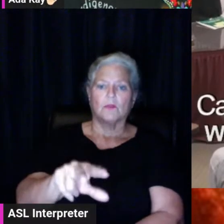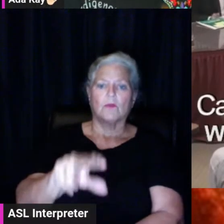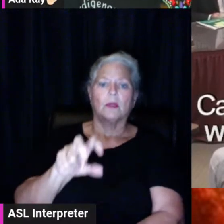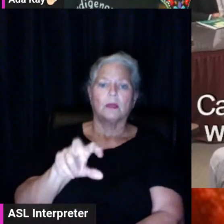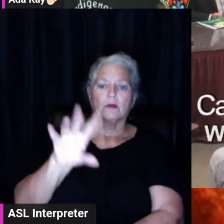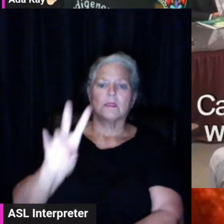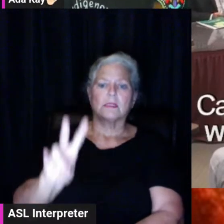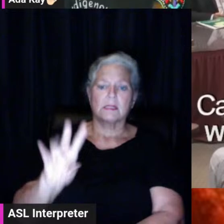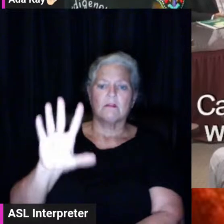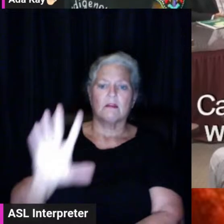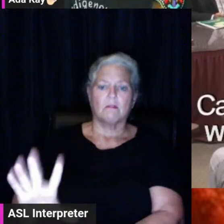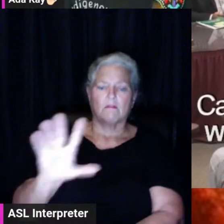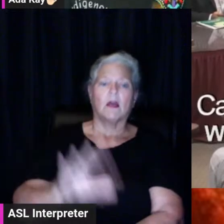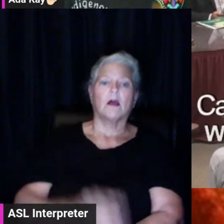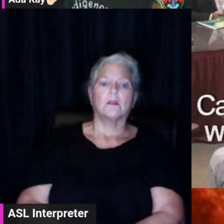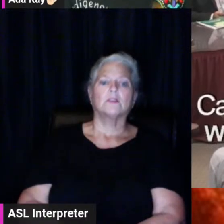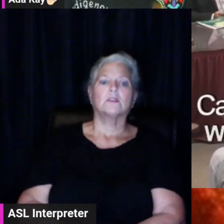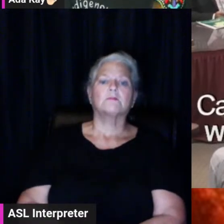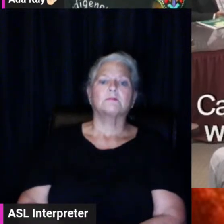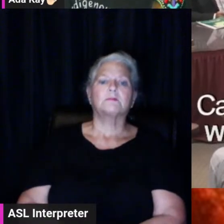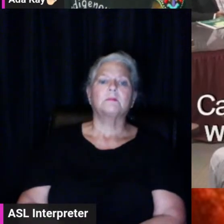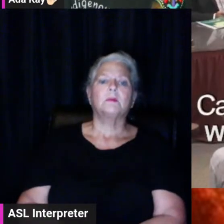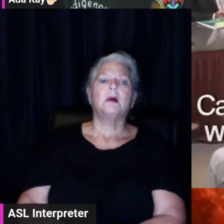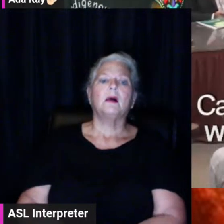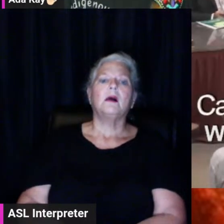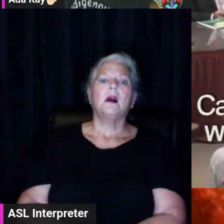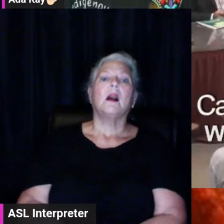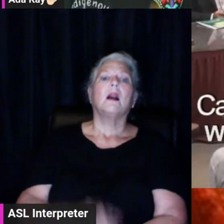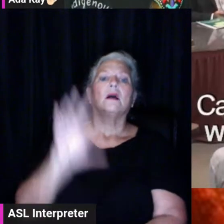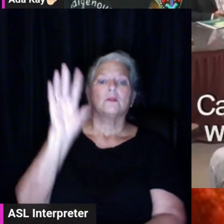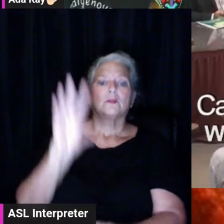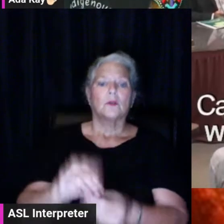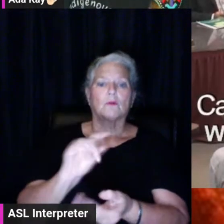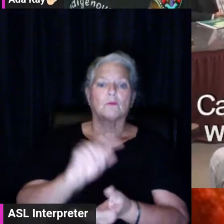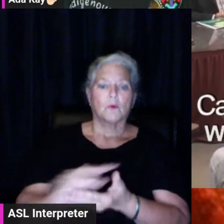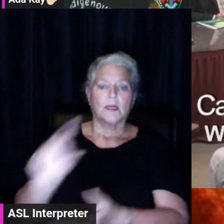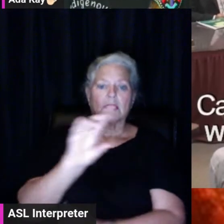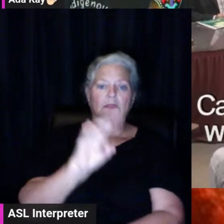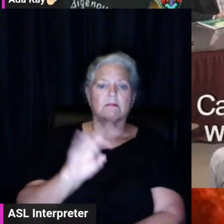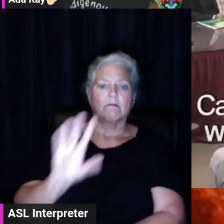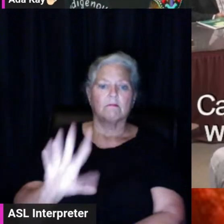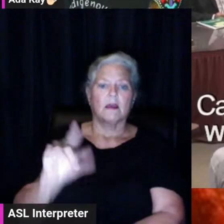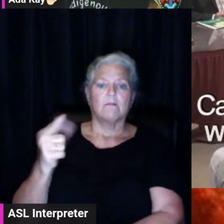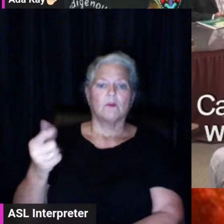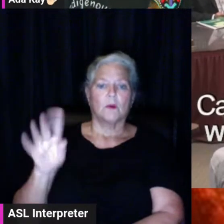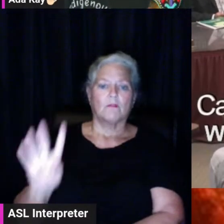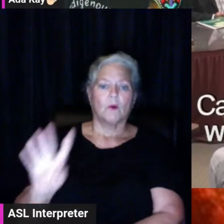$1,565,335.75. I swear to God. Next is the vendor warrant total for the week 7/5/2024,